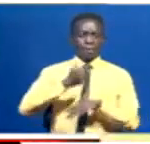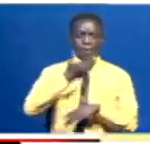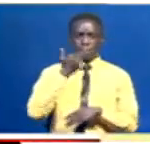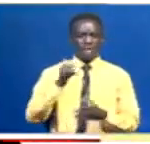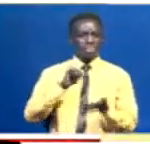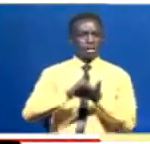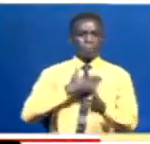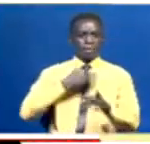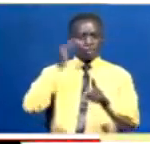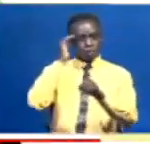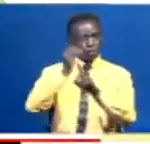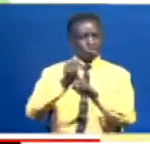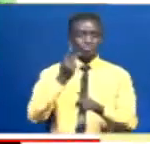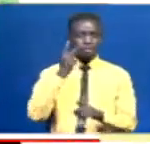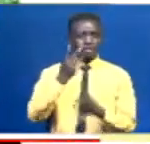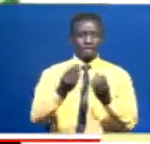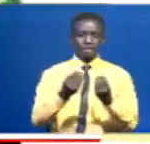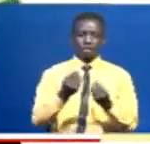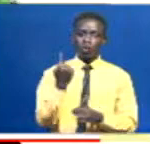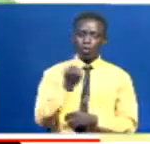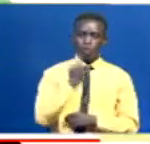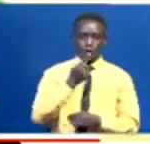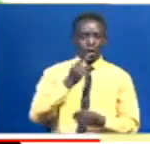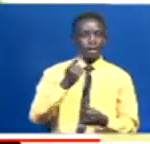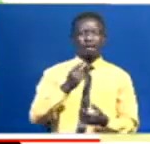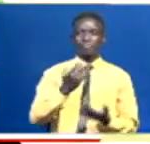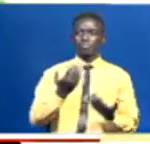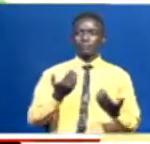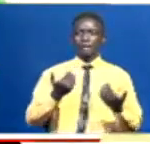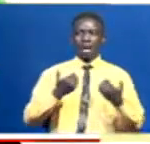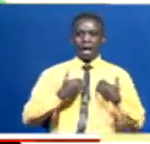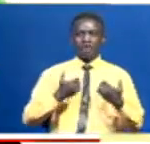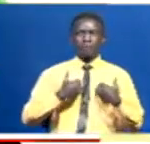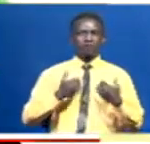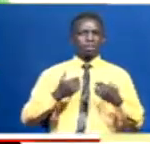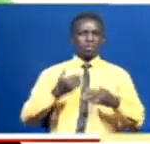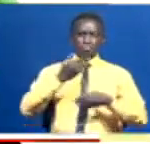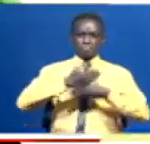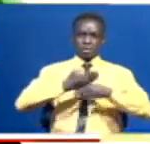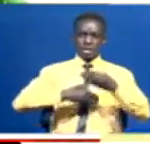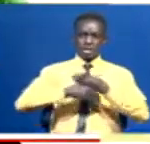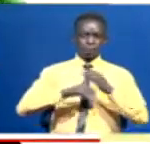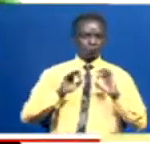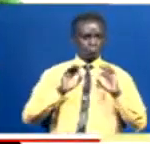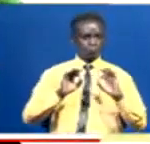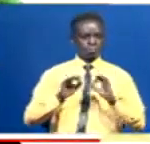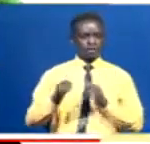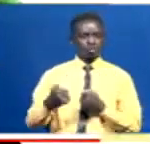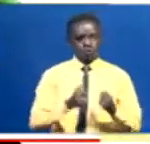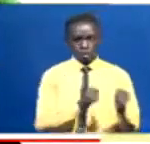and it's just a matter of build up. Build up Vizuri, strategize.